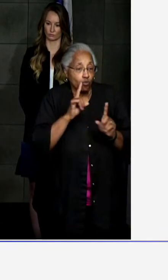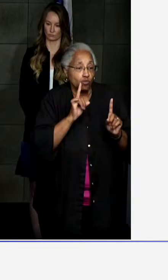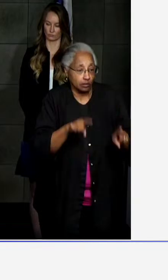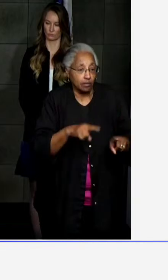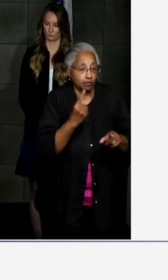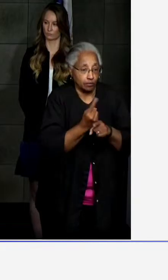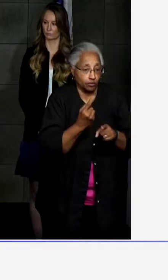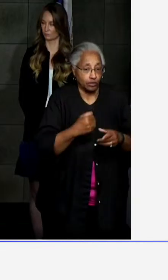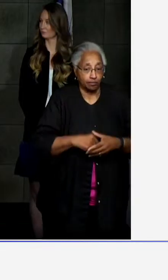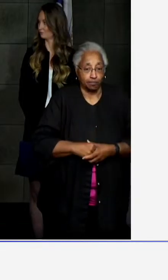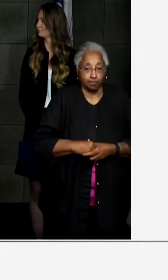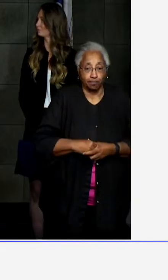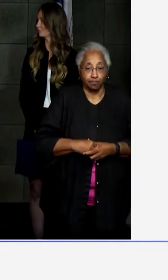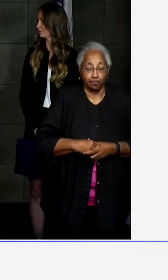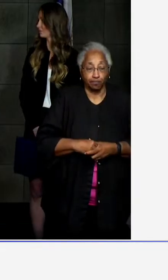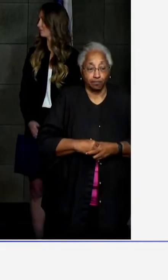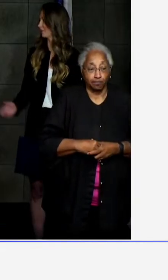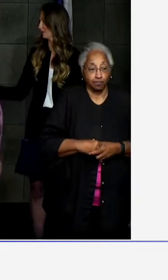adequate.